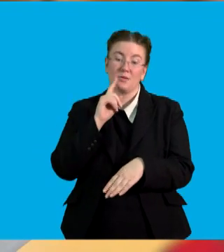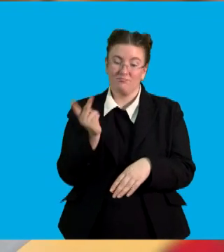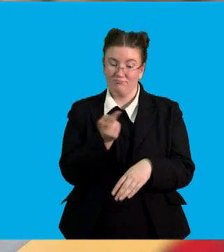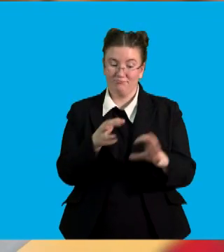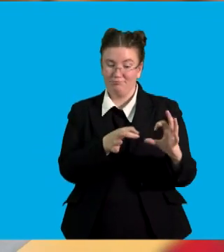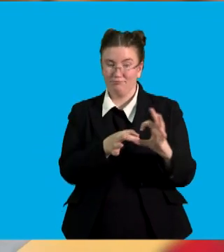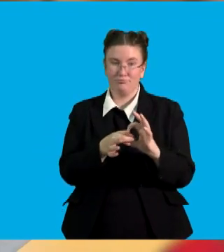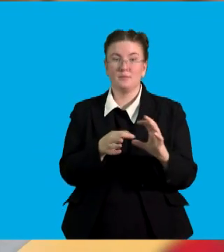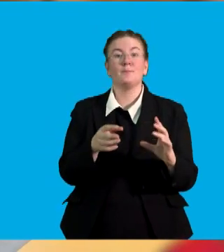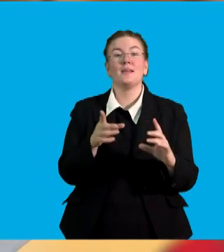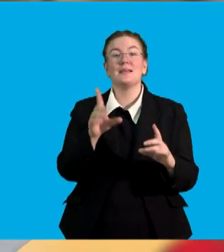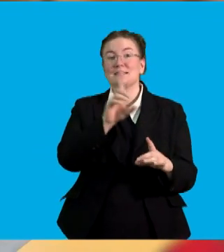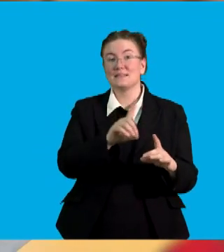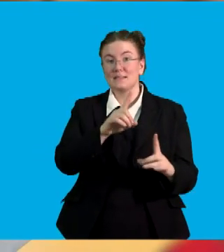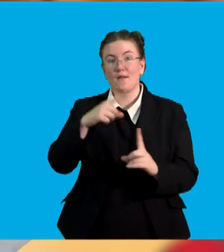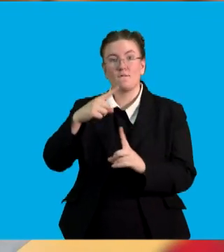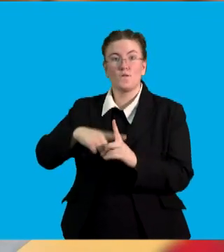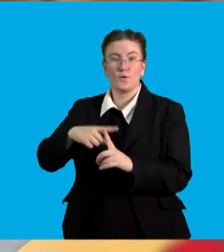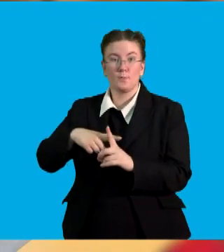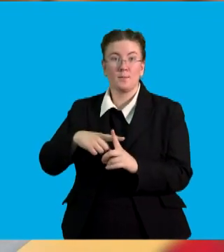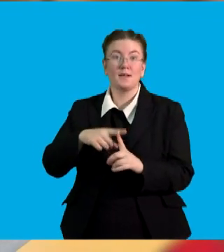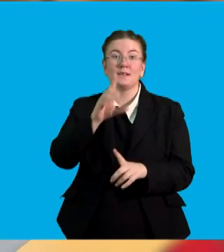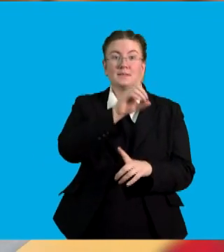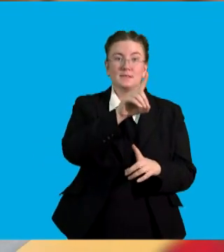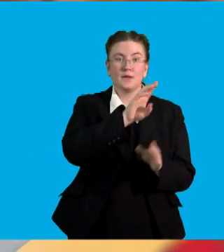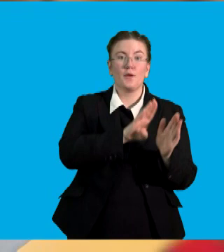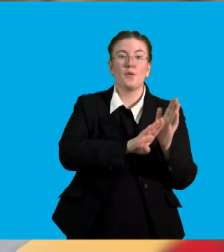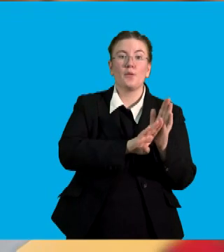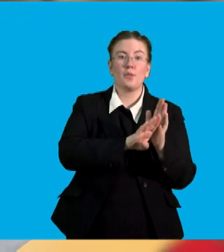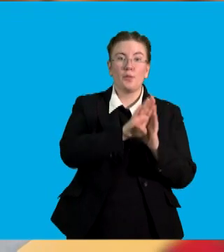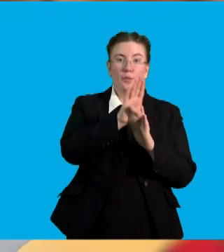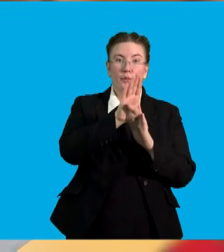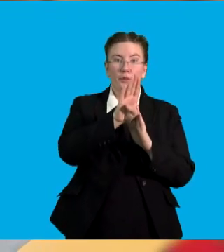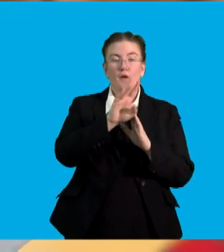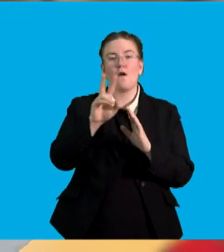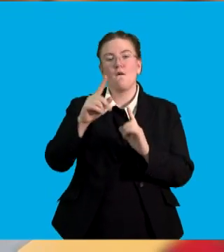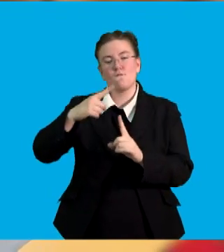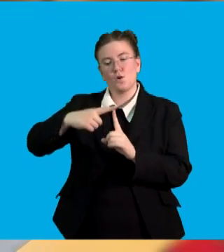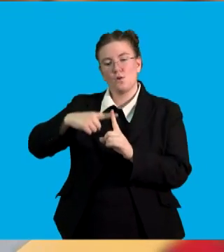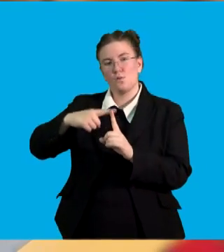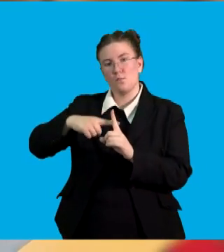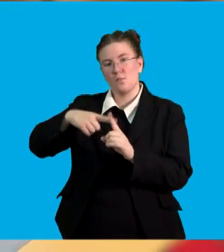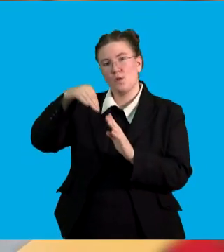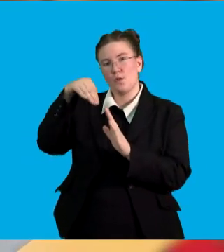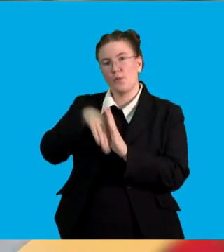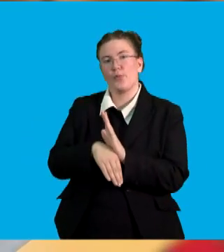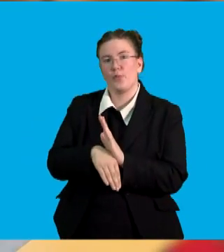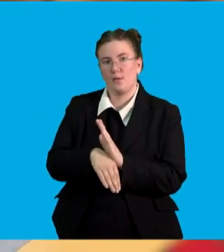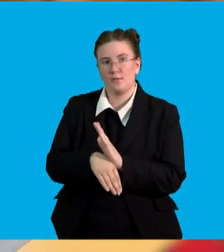relationship between the density and the volume, when the density increases, the volume is going to be decreasing.